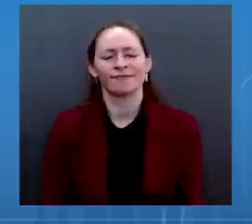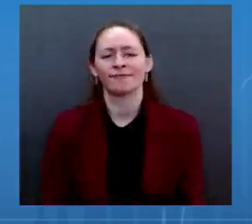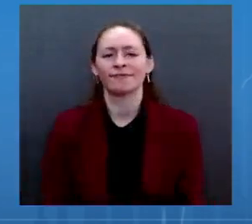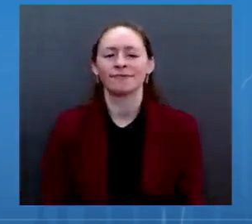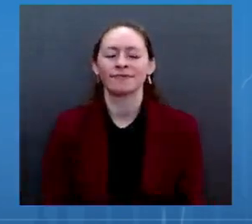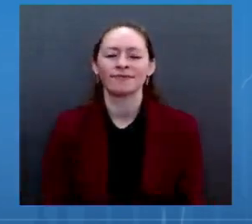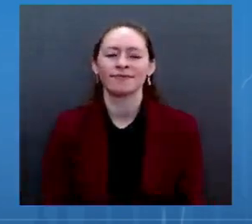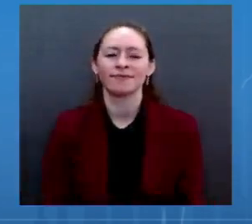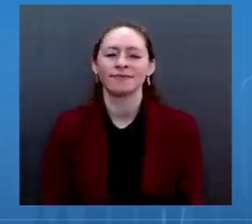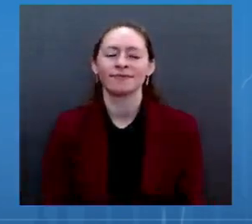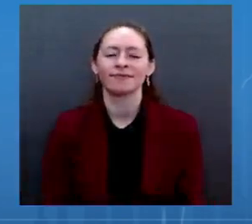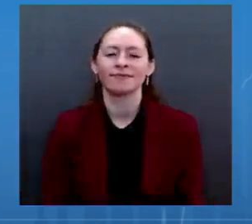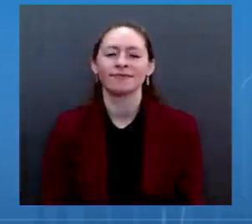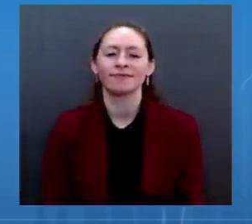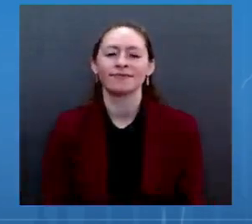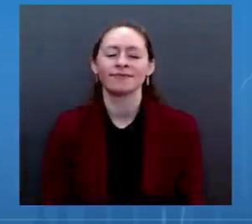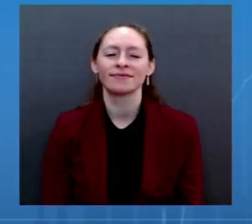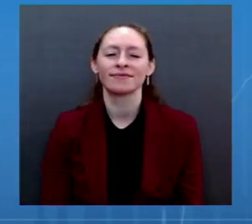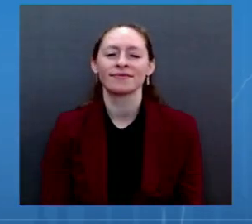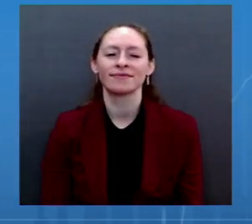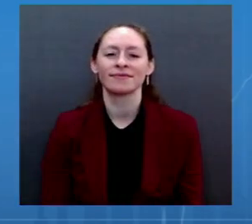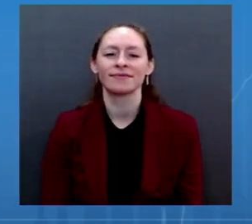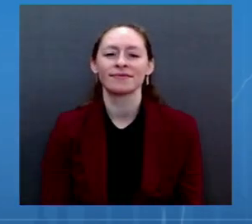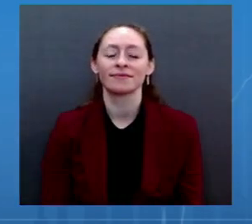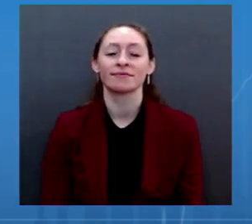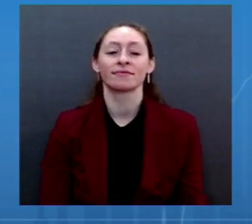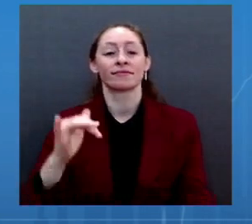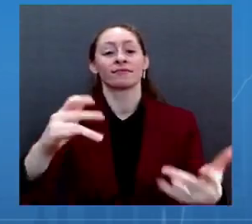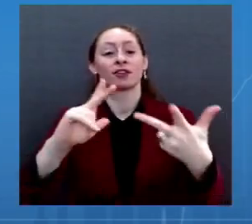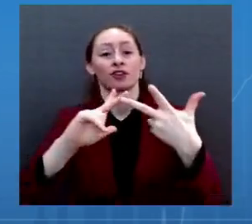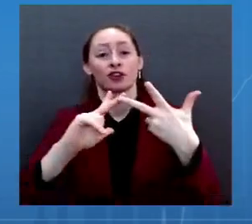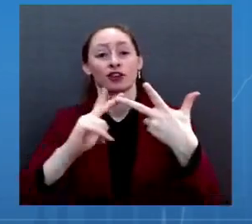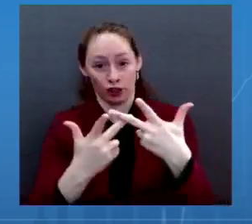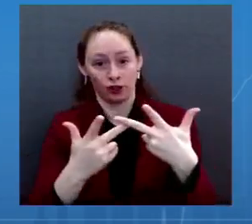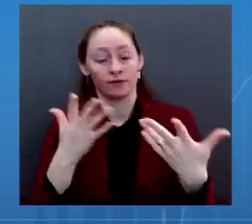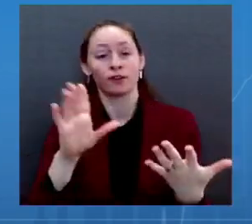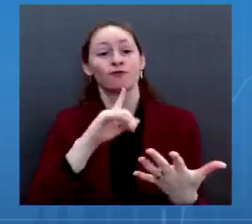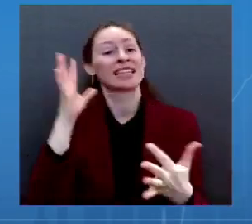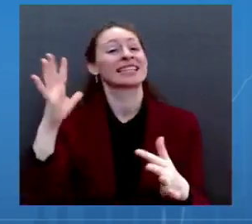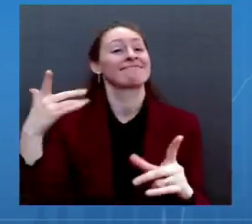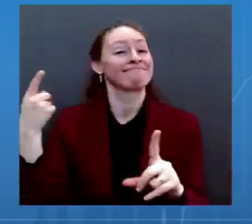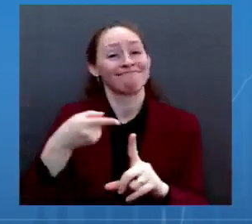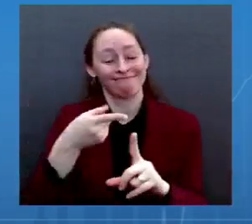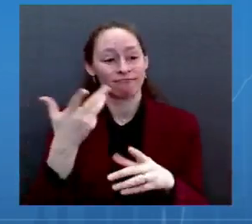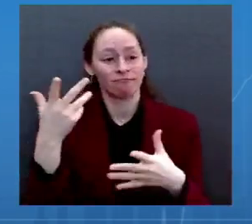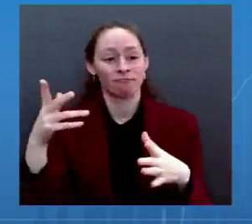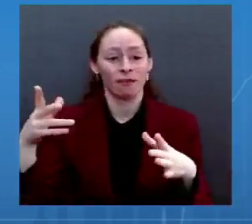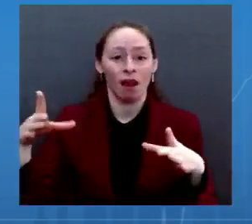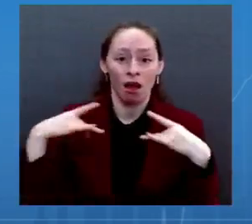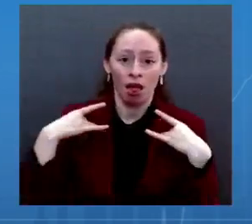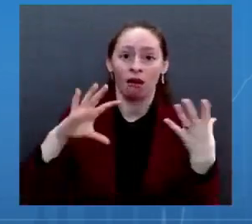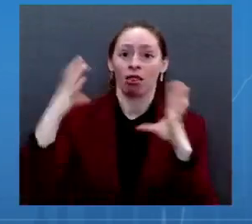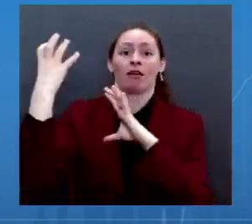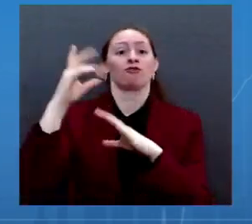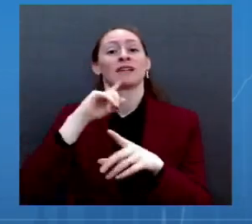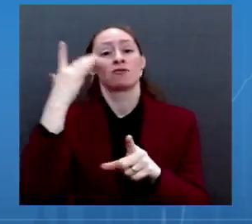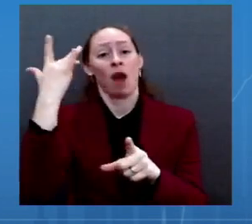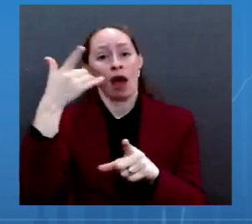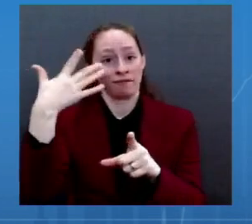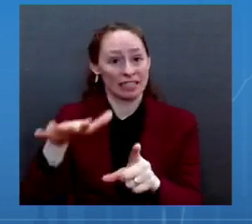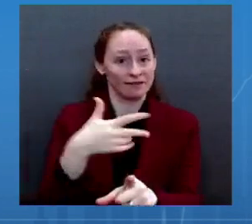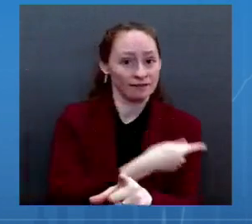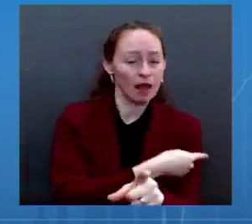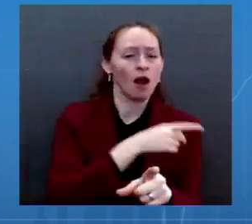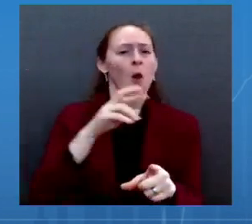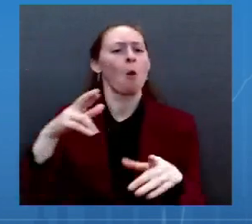COVID cases among the vaccinated, if you're fully vaccinated, and especially if you've gotten a booster shot, if you're eligible for a booster